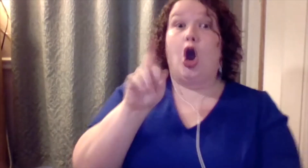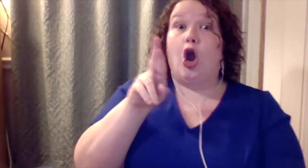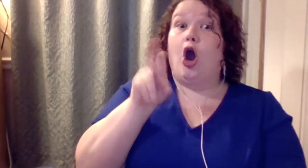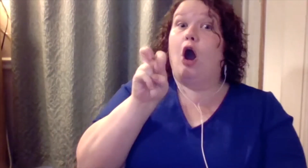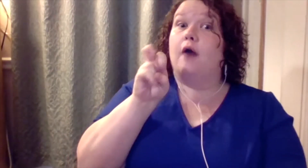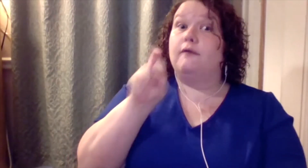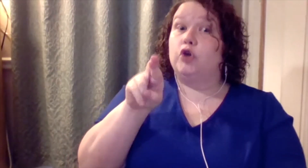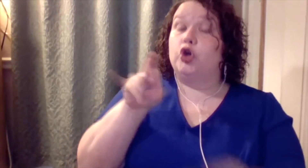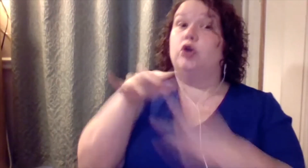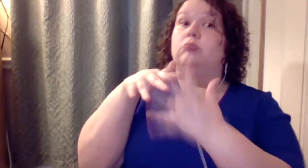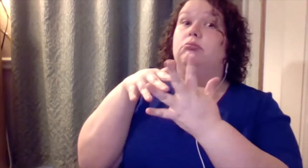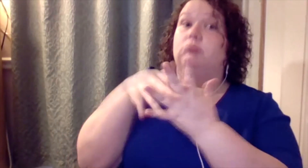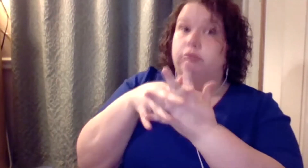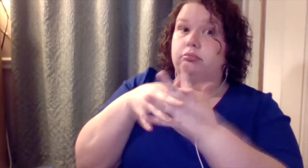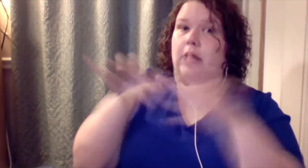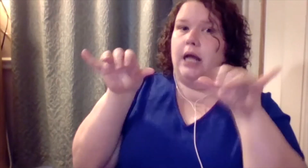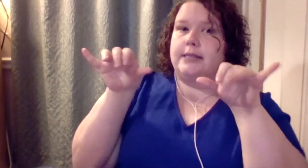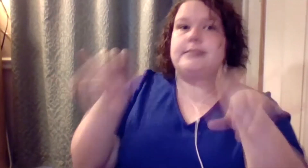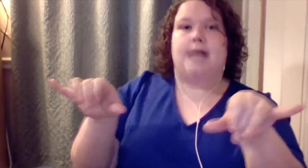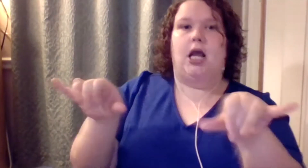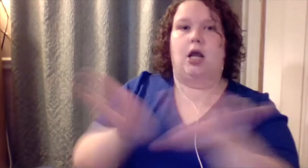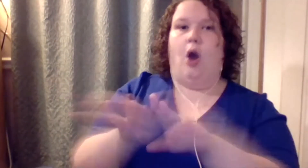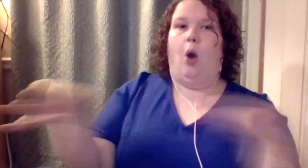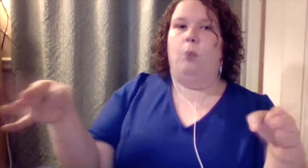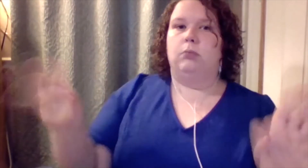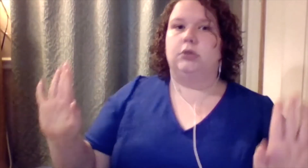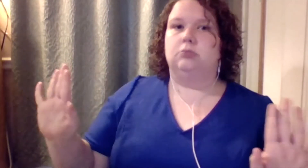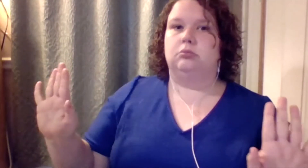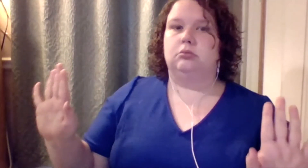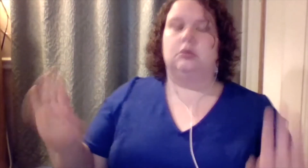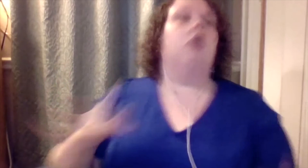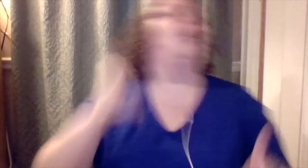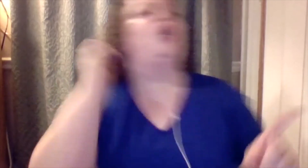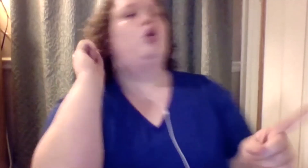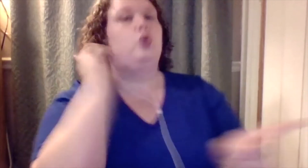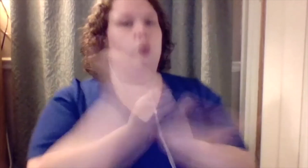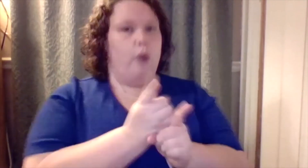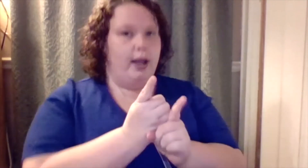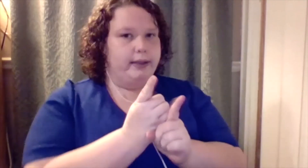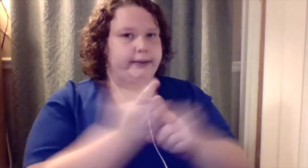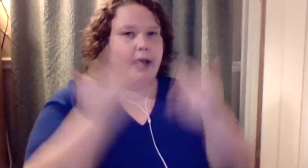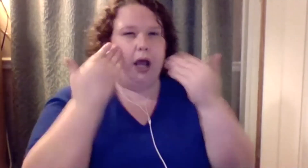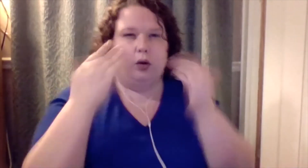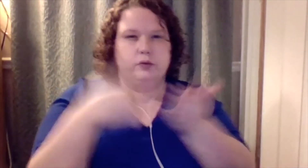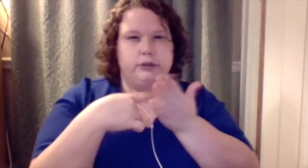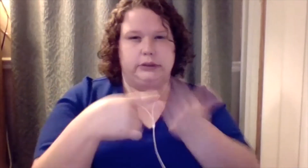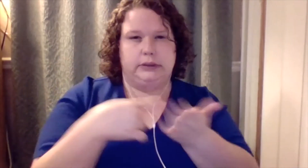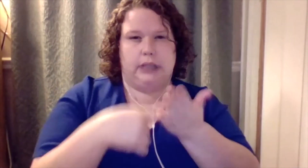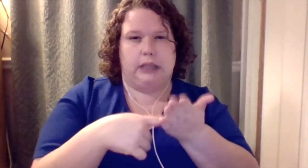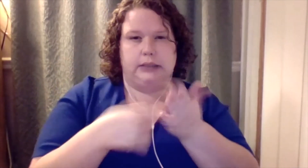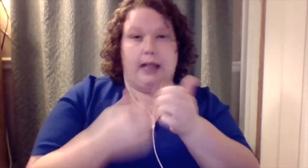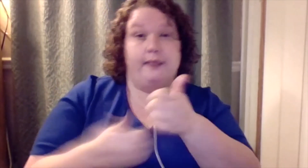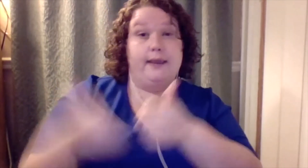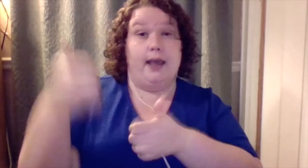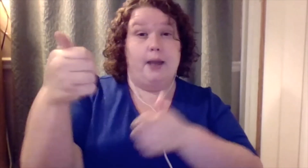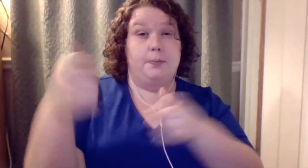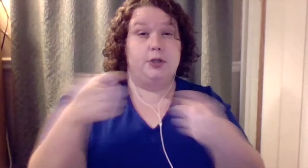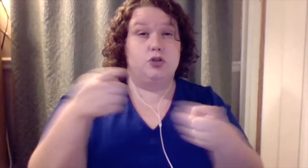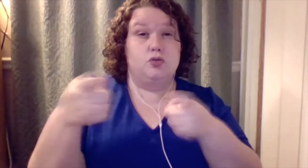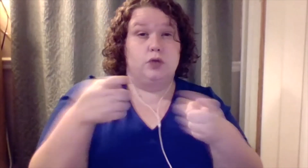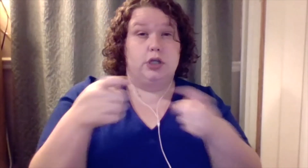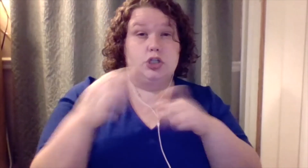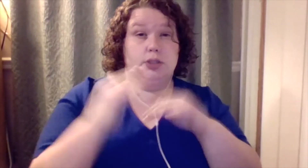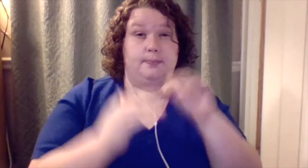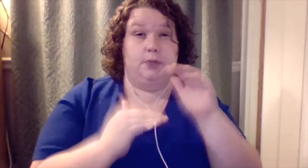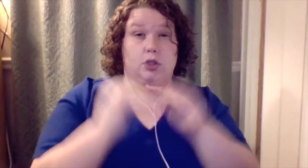That's correct. So I don't know if that was ever discussed. The administration building, are they going to sell the